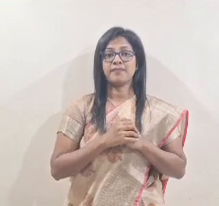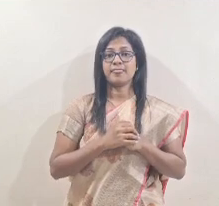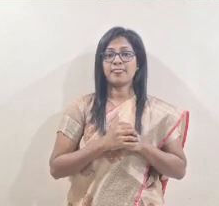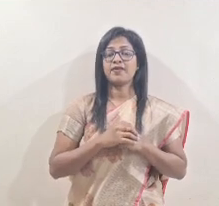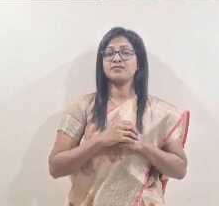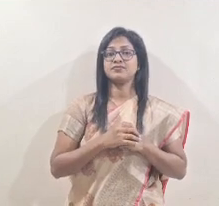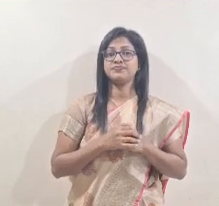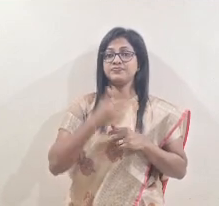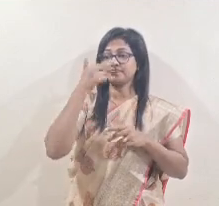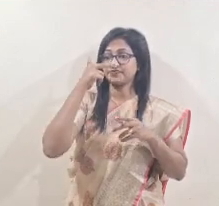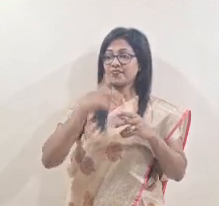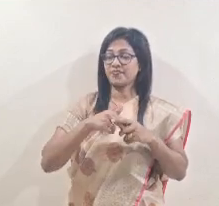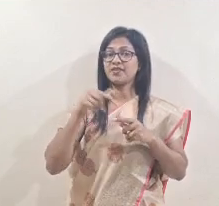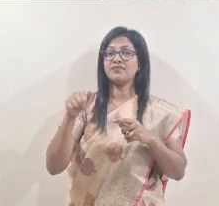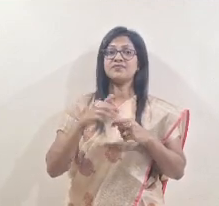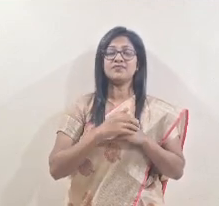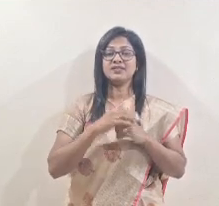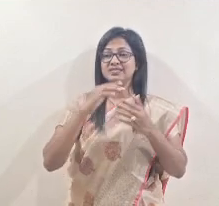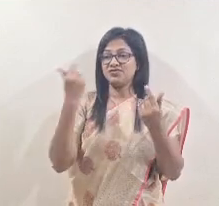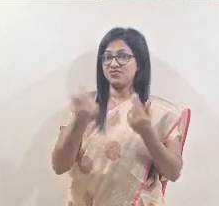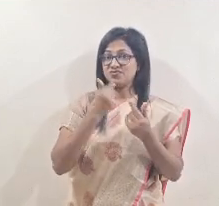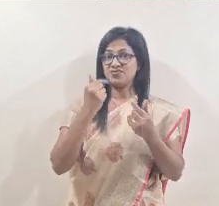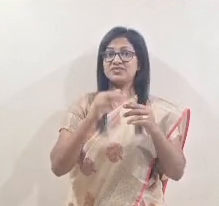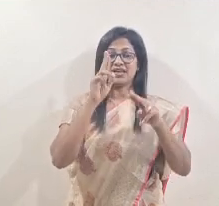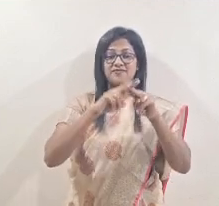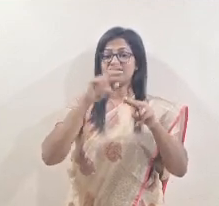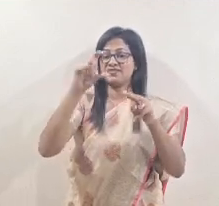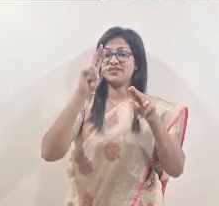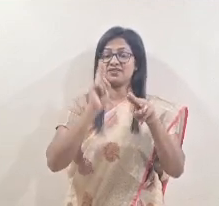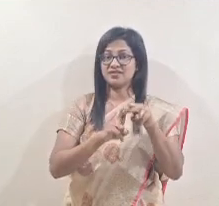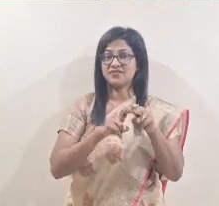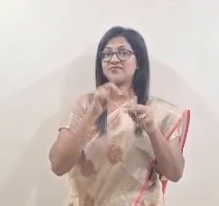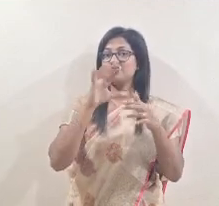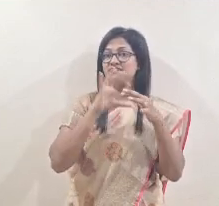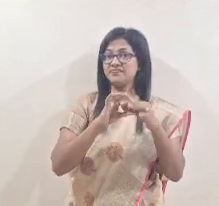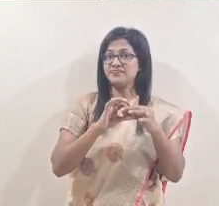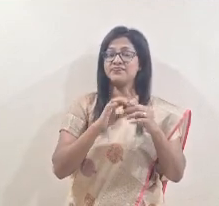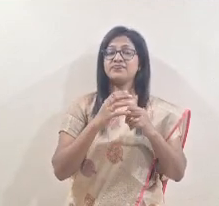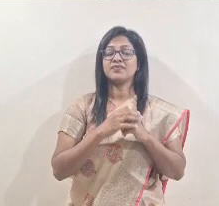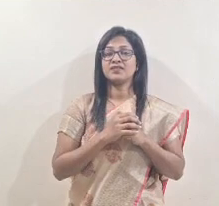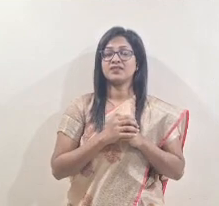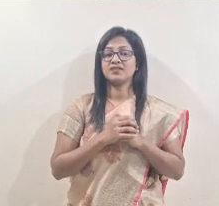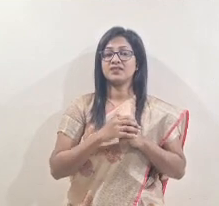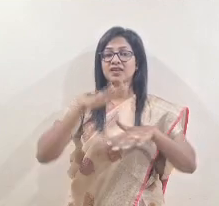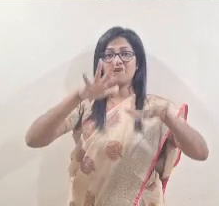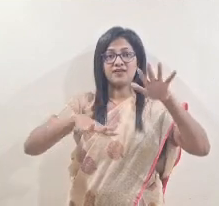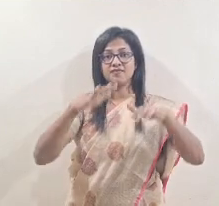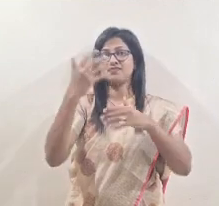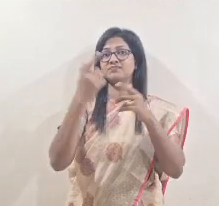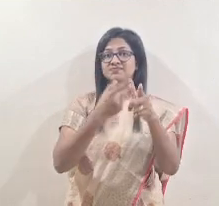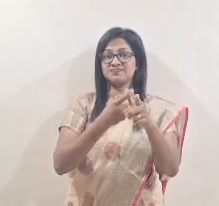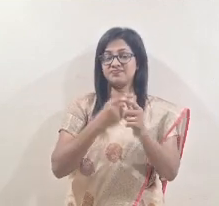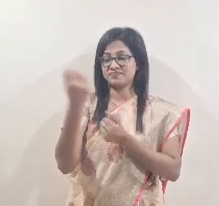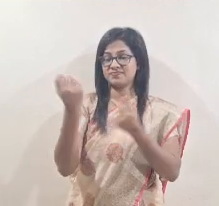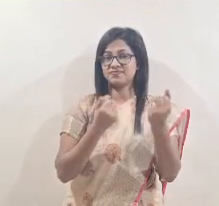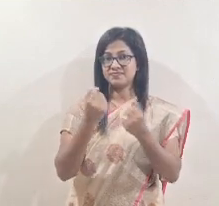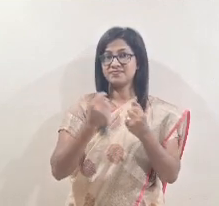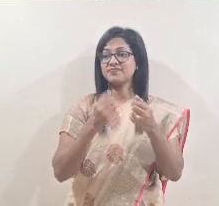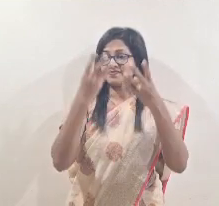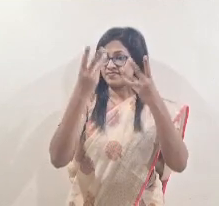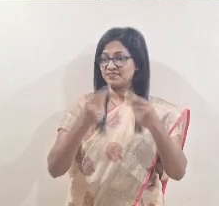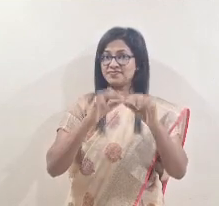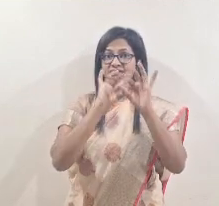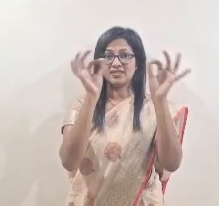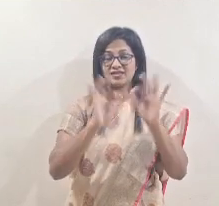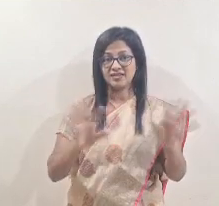and this fuel consumption factor FCF is basically dependent upon the average speed of the vehicle. So after estimating the